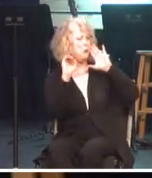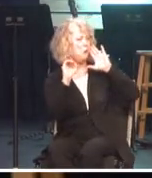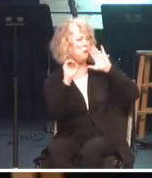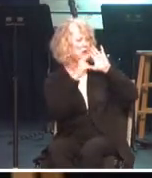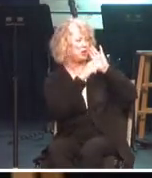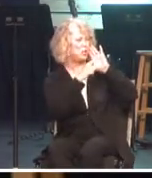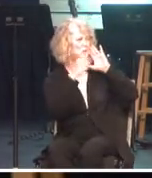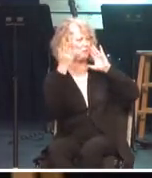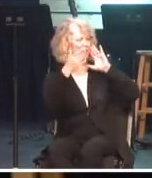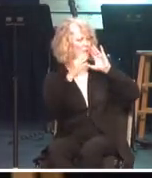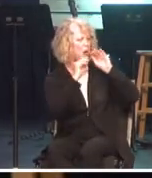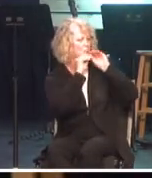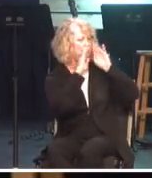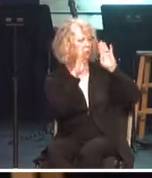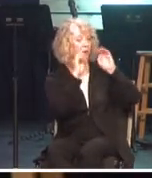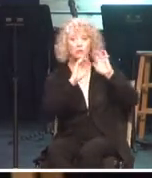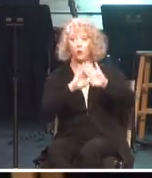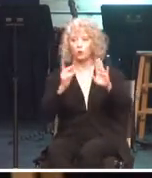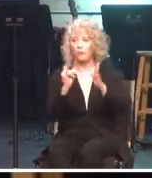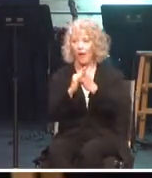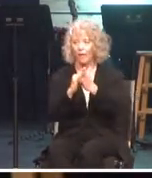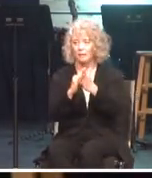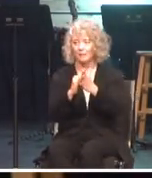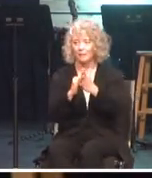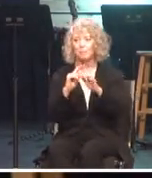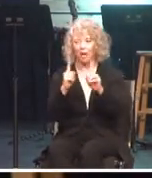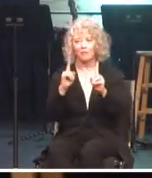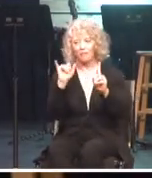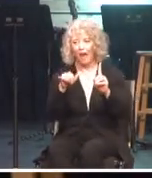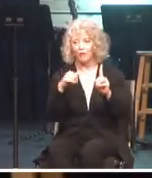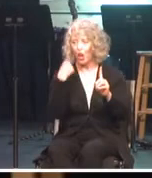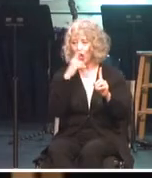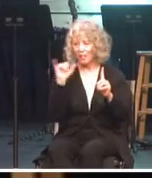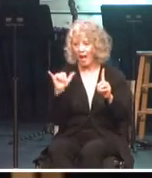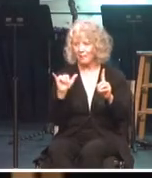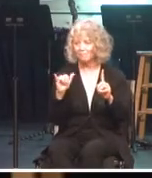it, but that's the equivalent, right? It's just booing the speaker.